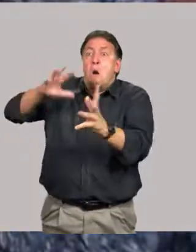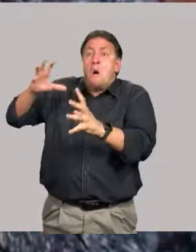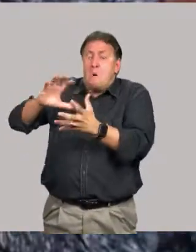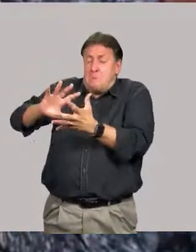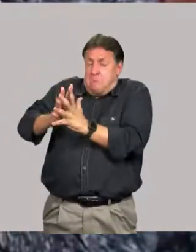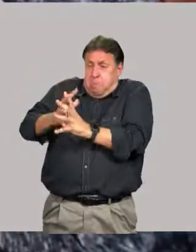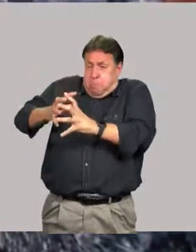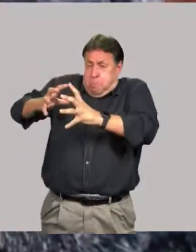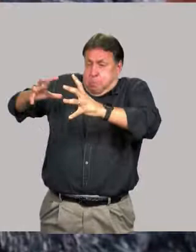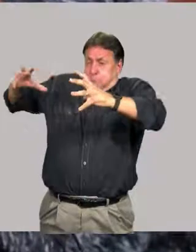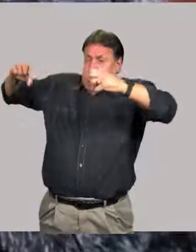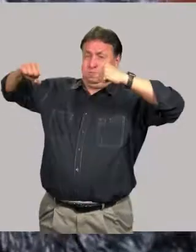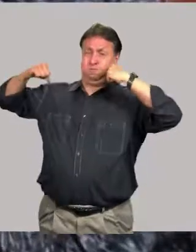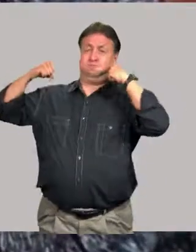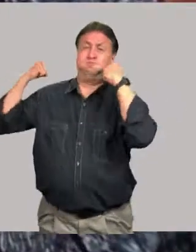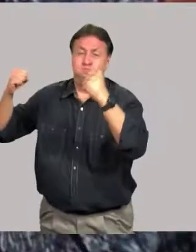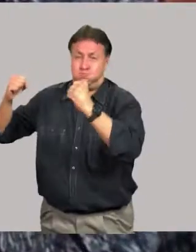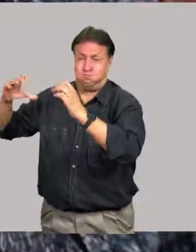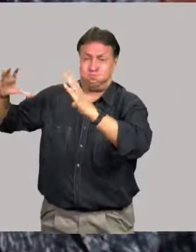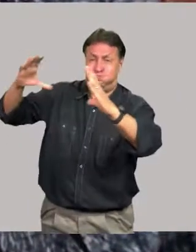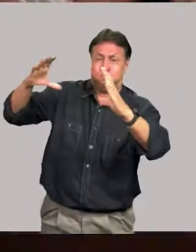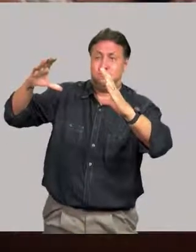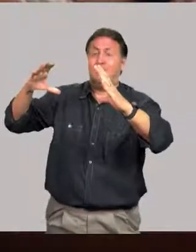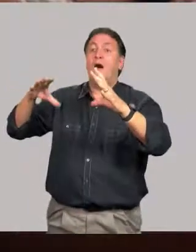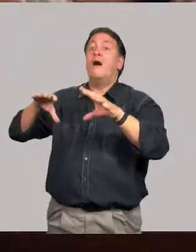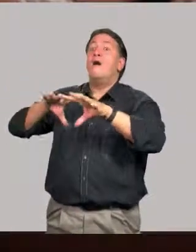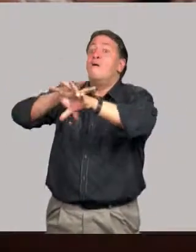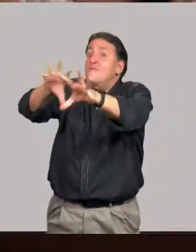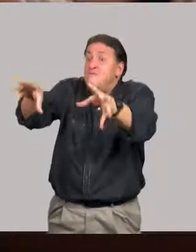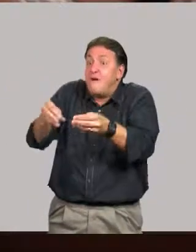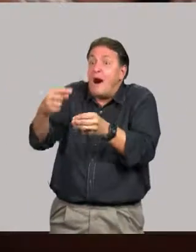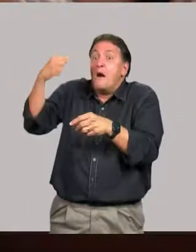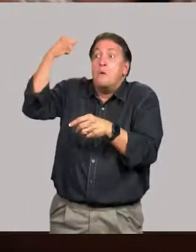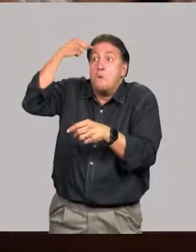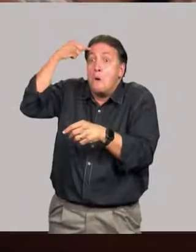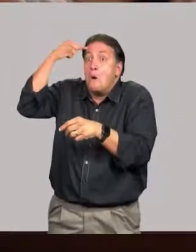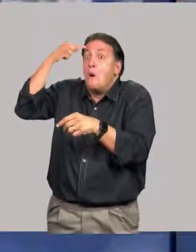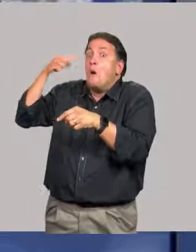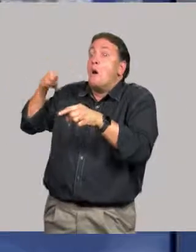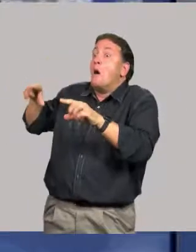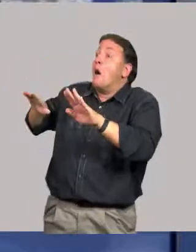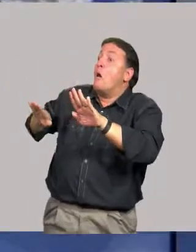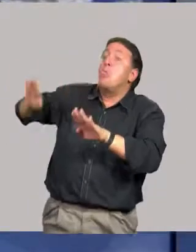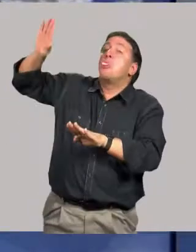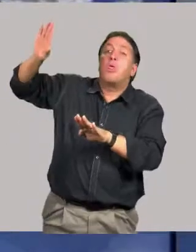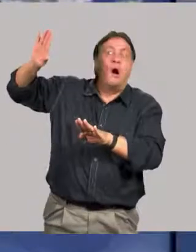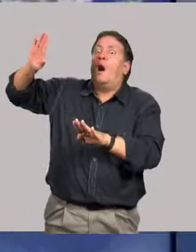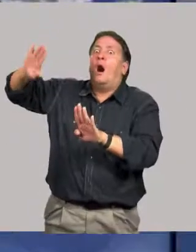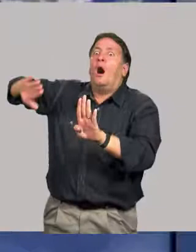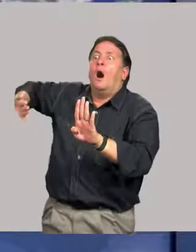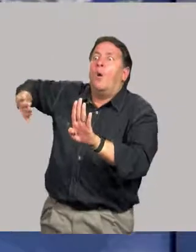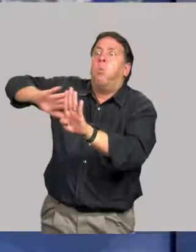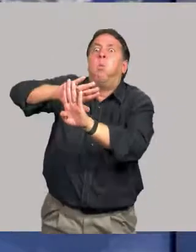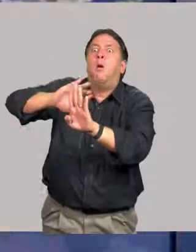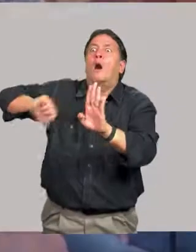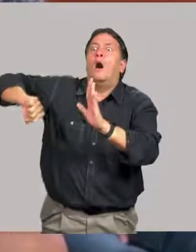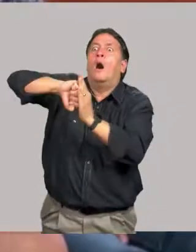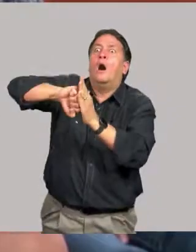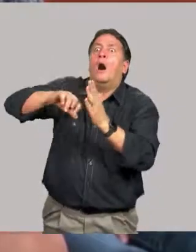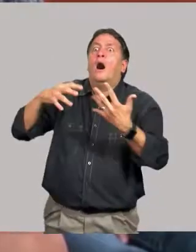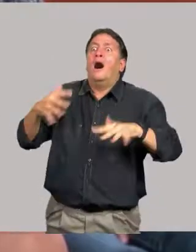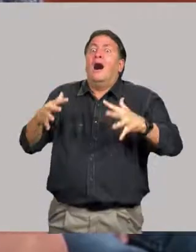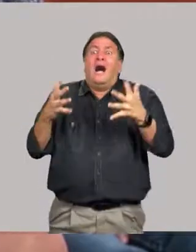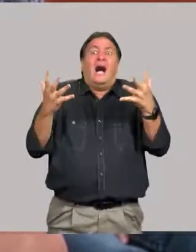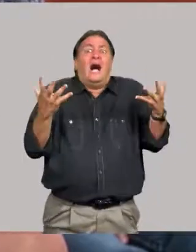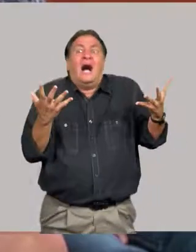80 miles an hour. As it travels, it will pick up strength and become a Category 3 or 4 storm by the time it hits the Texas Gulf Coast.